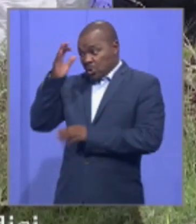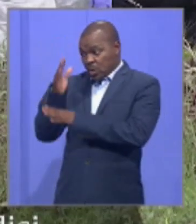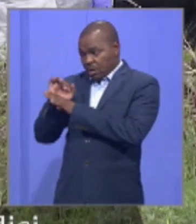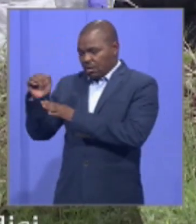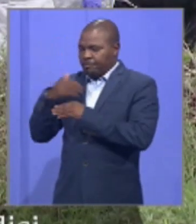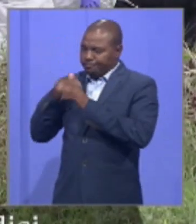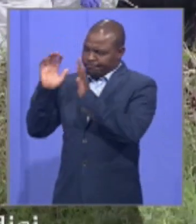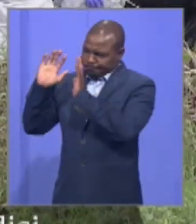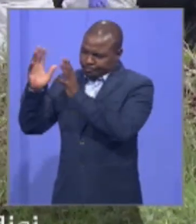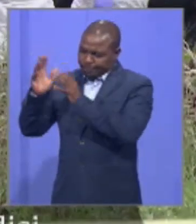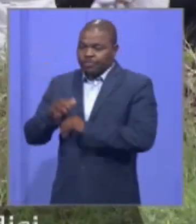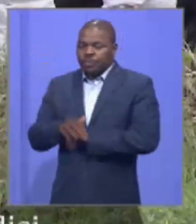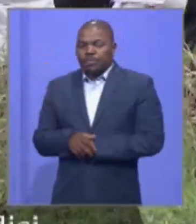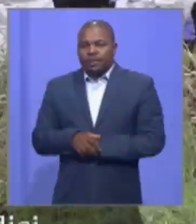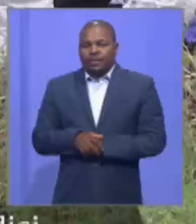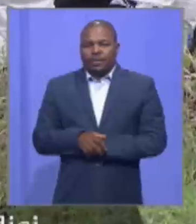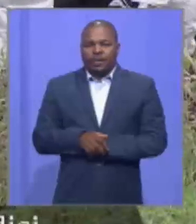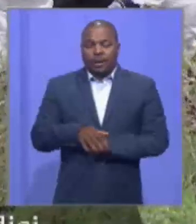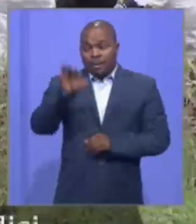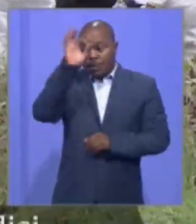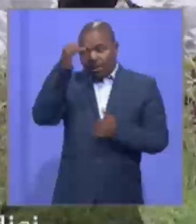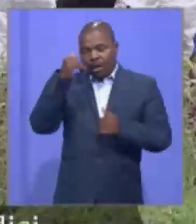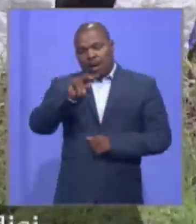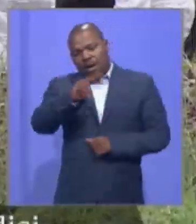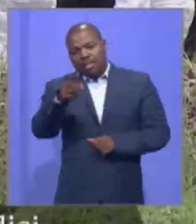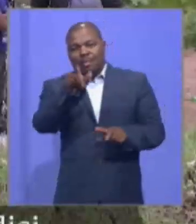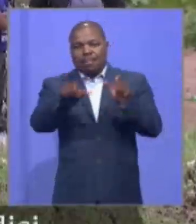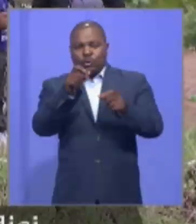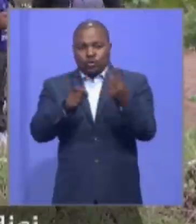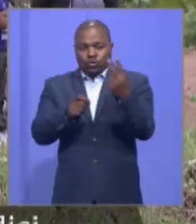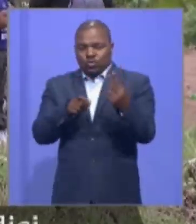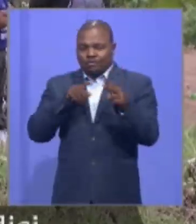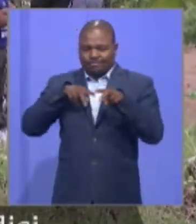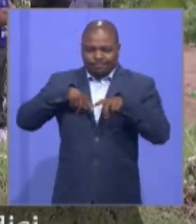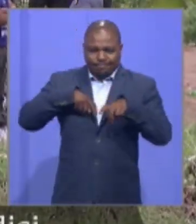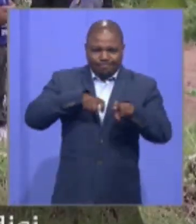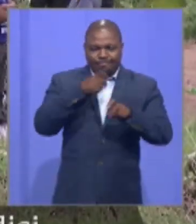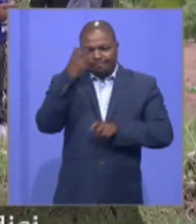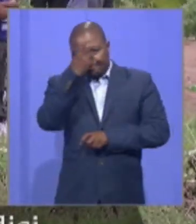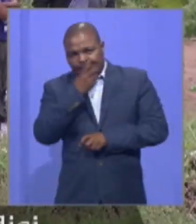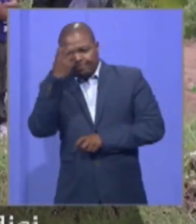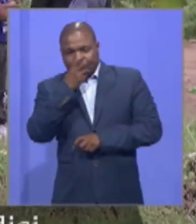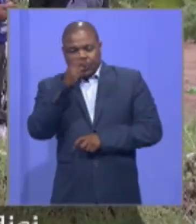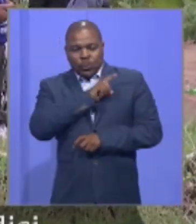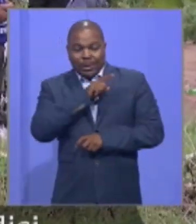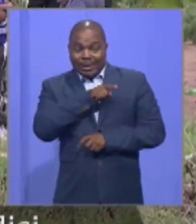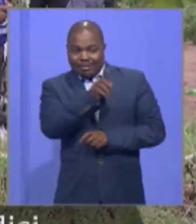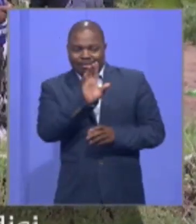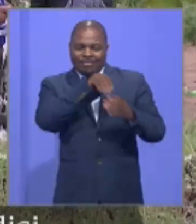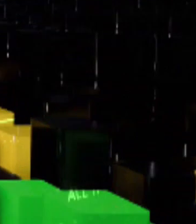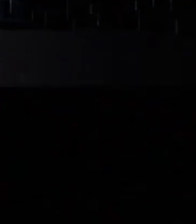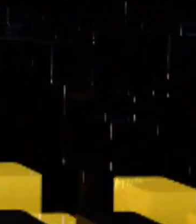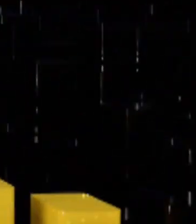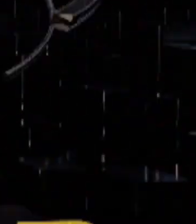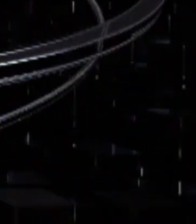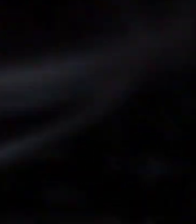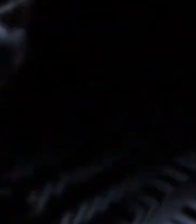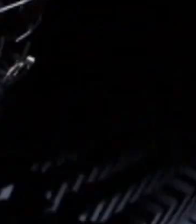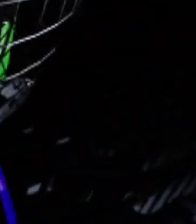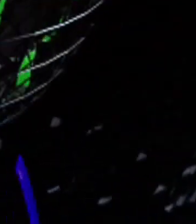police. Mapodisi a mo motlhaleng wa babelaelwa ba bangwe ba le babedi ba go dumelwang e le karolo ya segongwana seo.